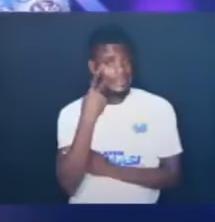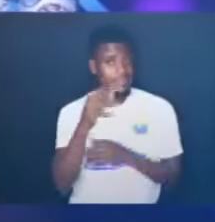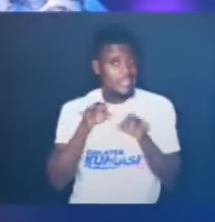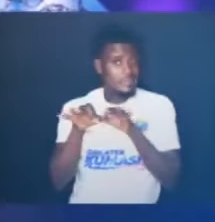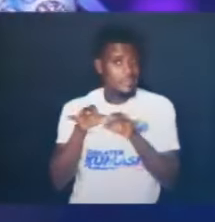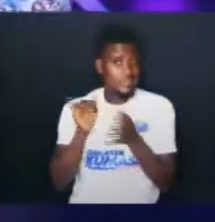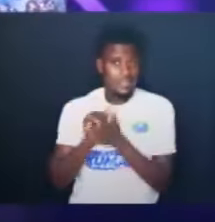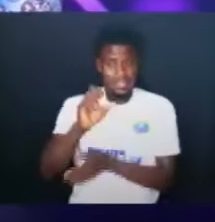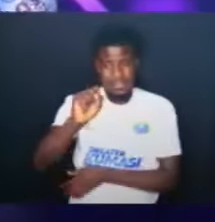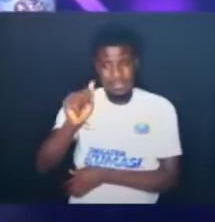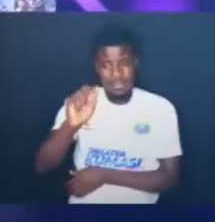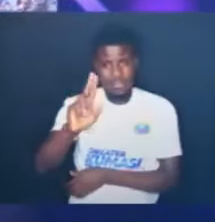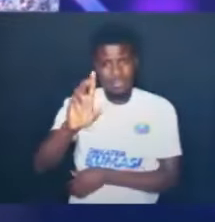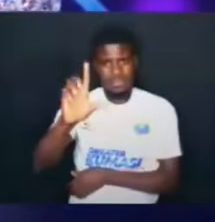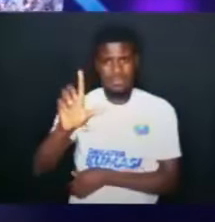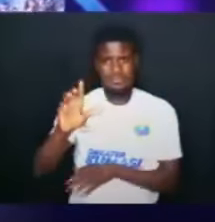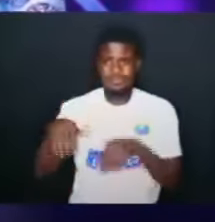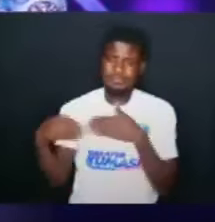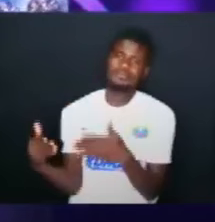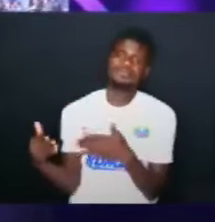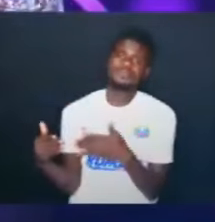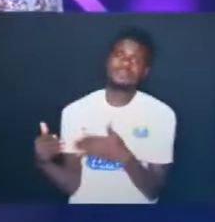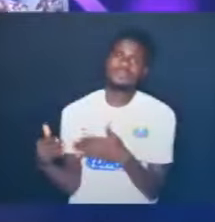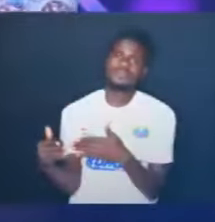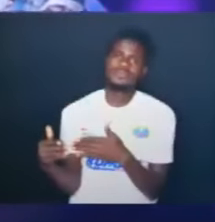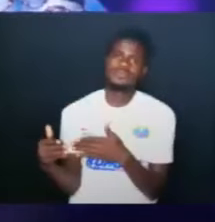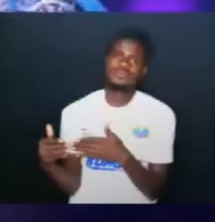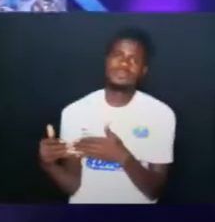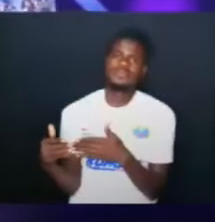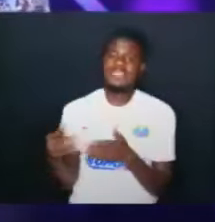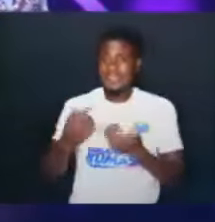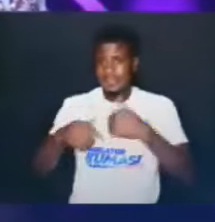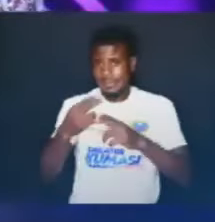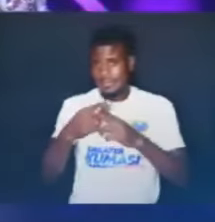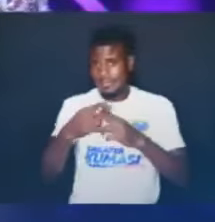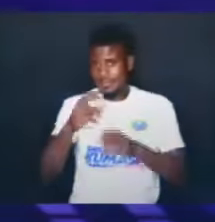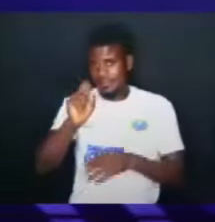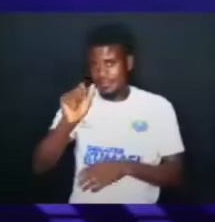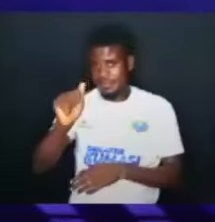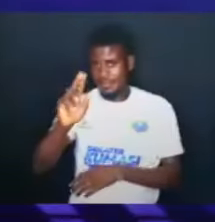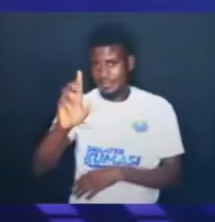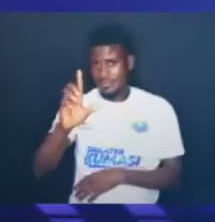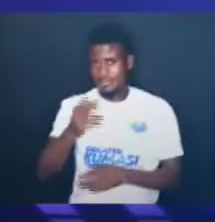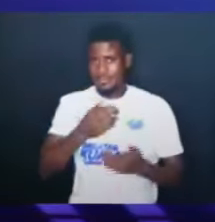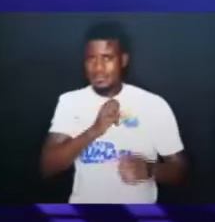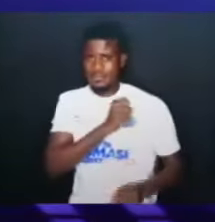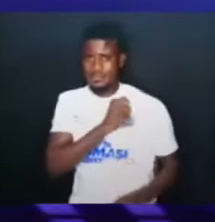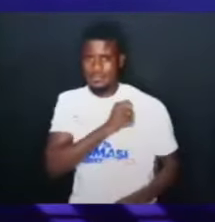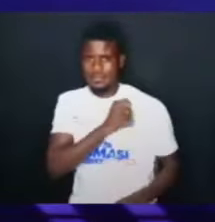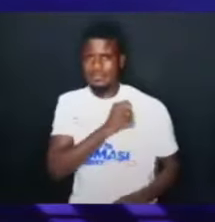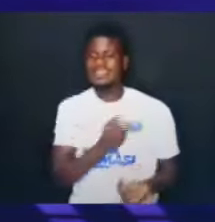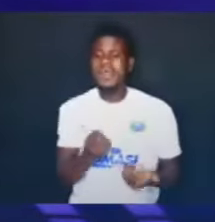eni enenkia e yeno ho say wadi ribe bo afodi ameuradi unyango pon." But we totally